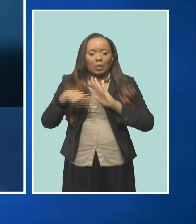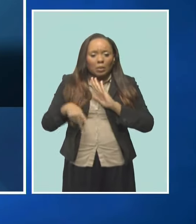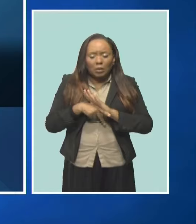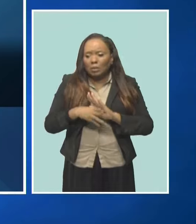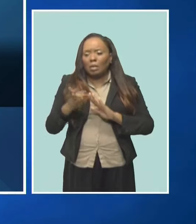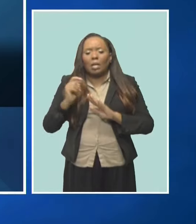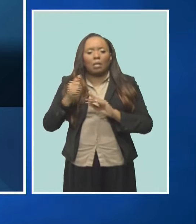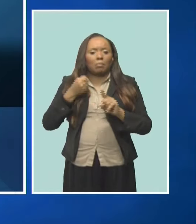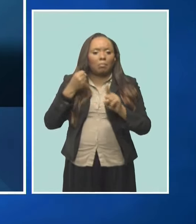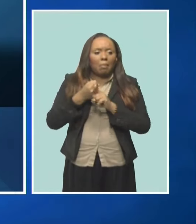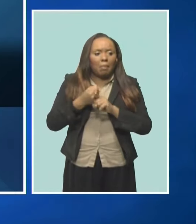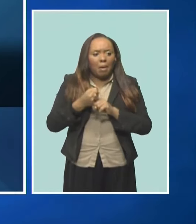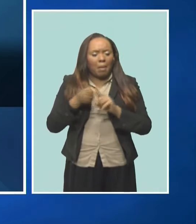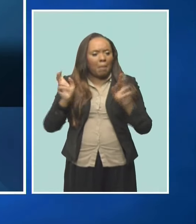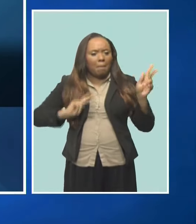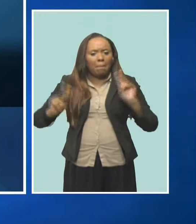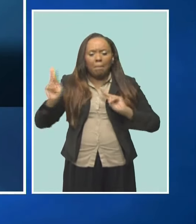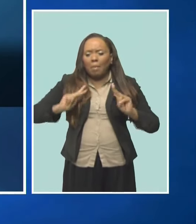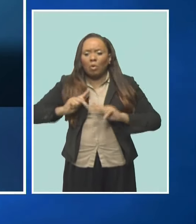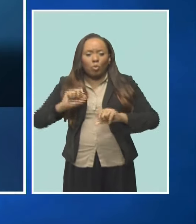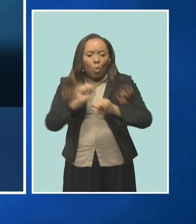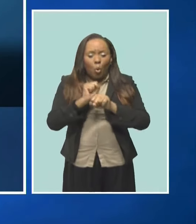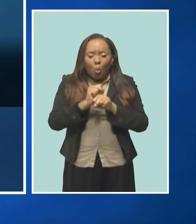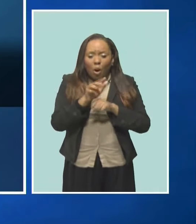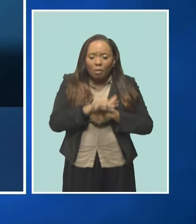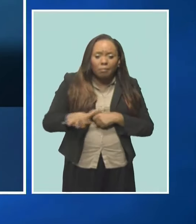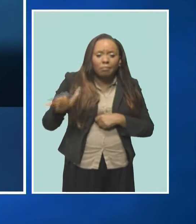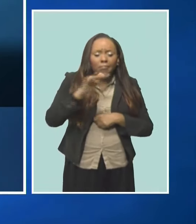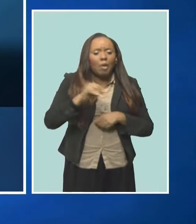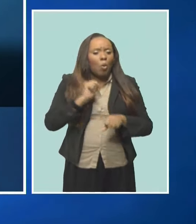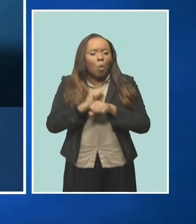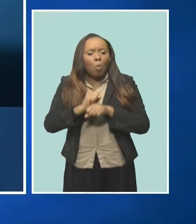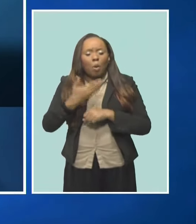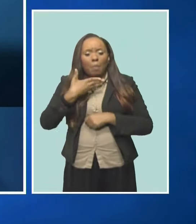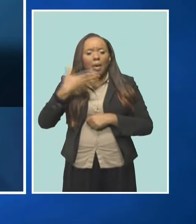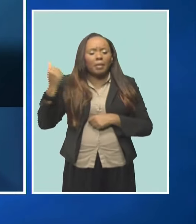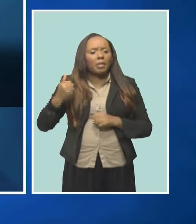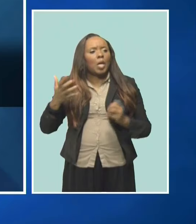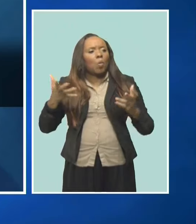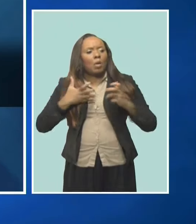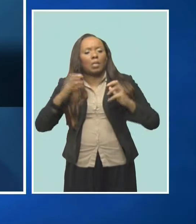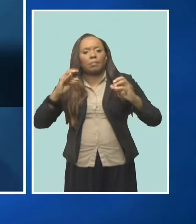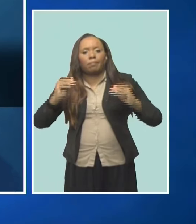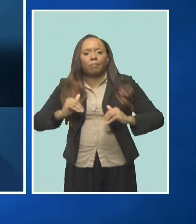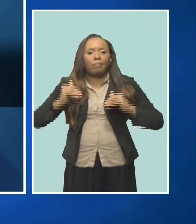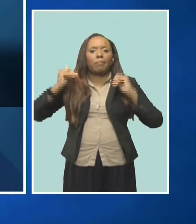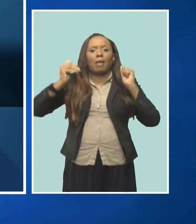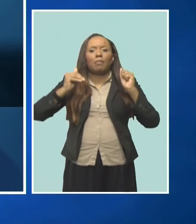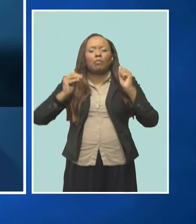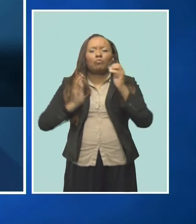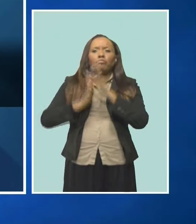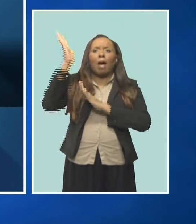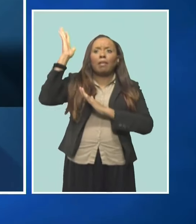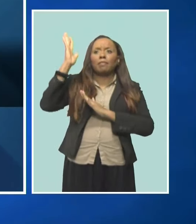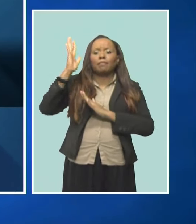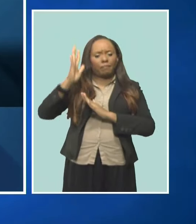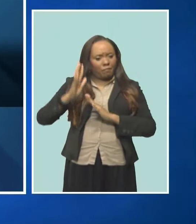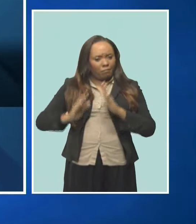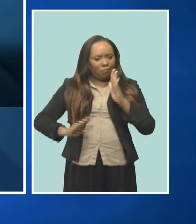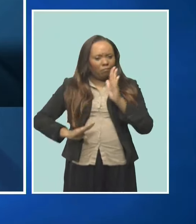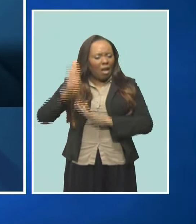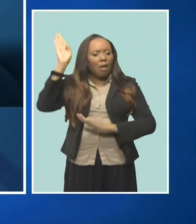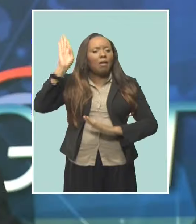the membership's ability to operate, we can ensure our members thrive while still contributing to the overall economic prosperity of our